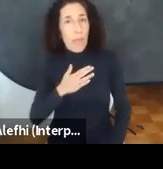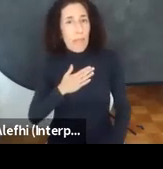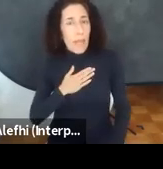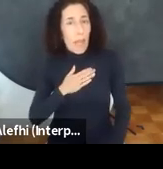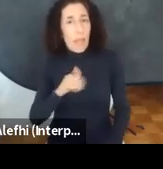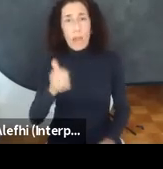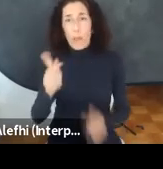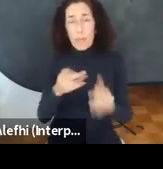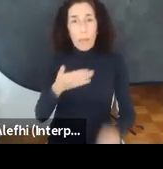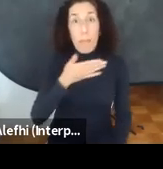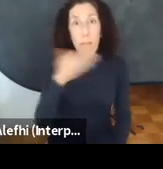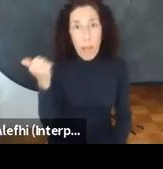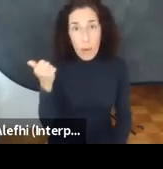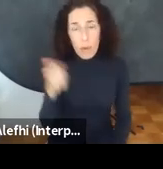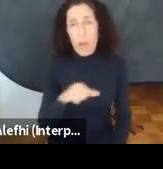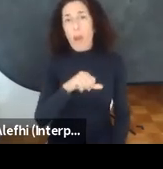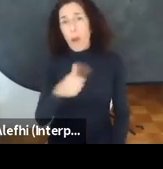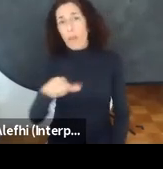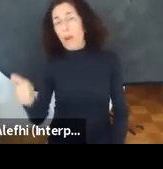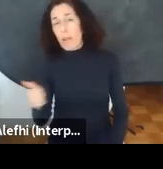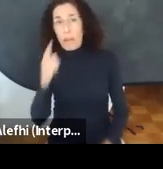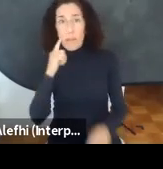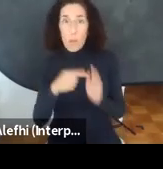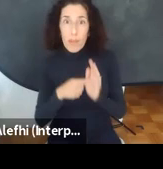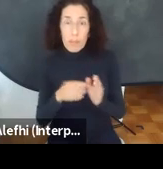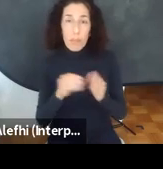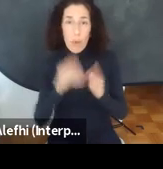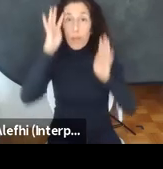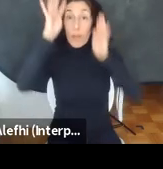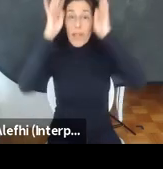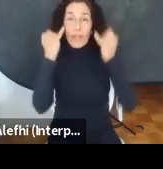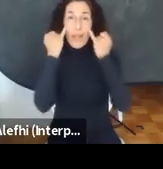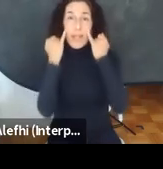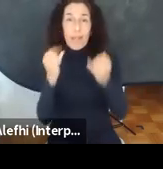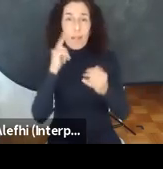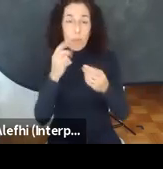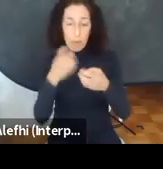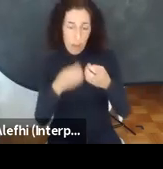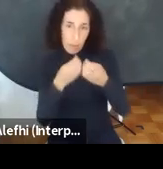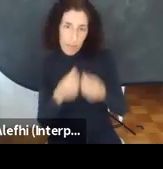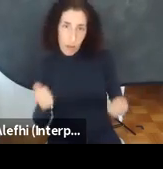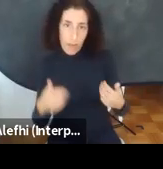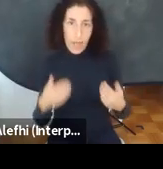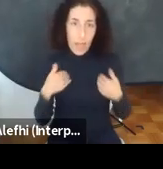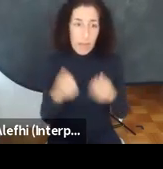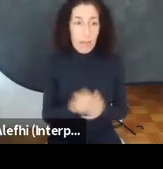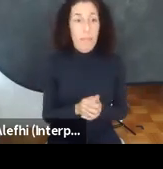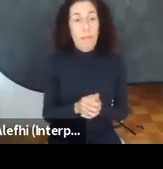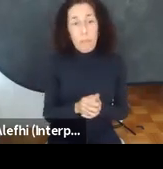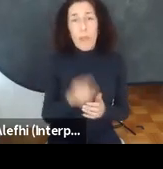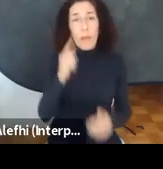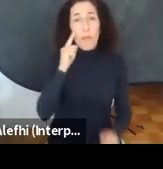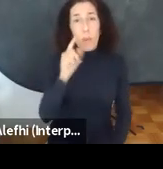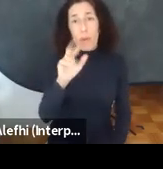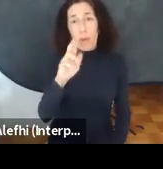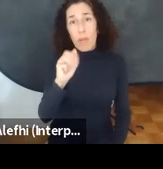it allows me to have more creative ideas for problem solving. When you do indigent criminal defense, you're probably running